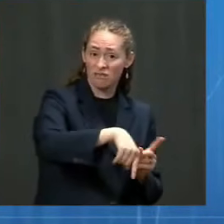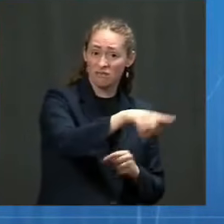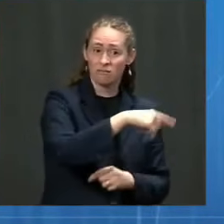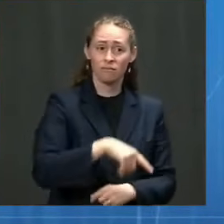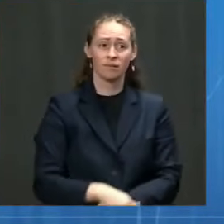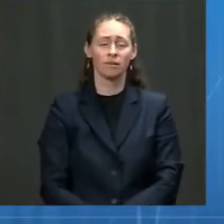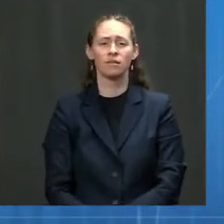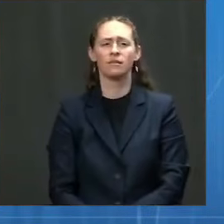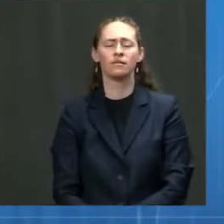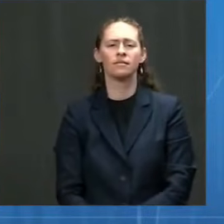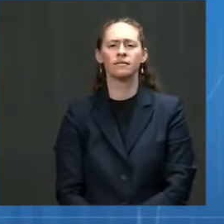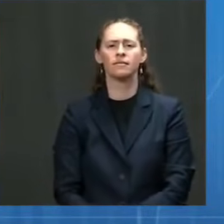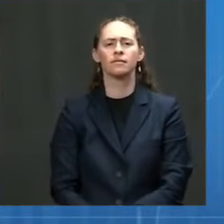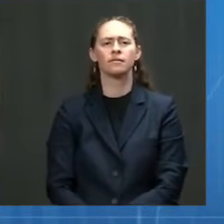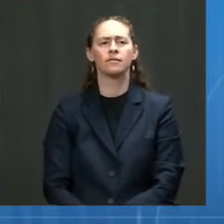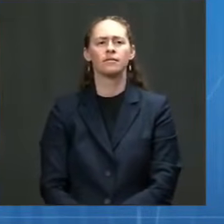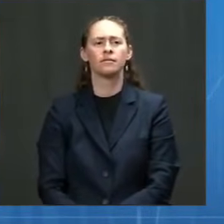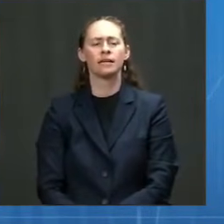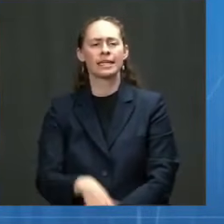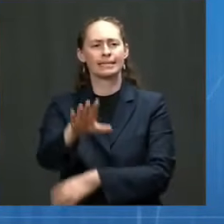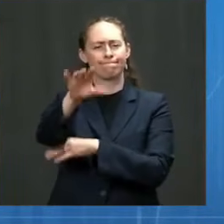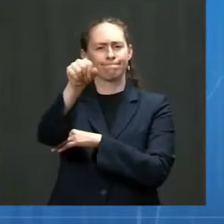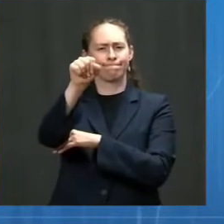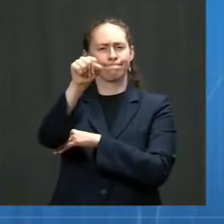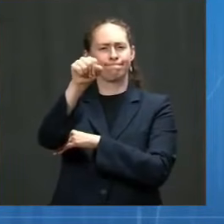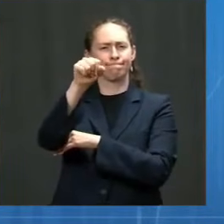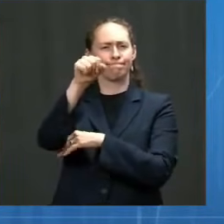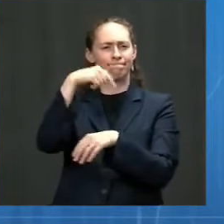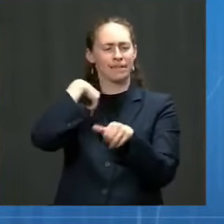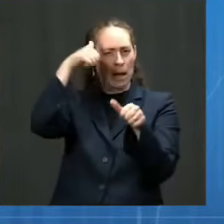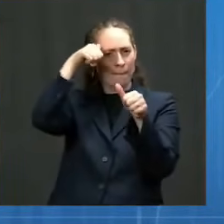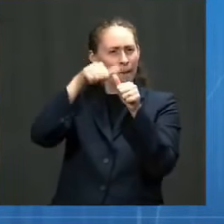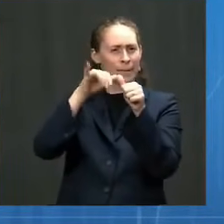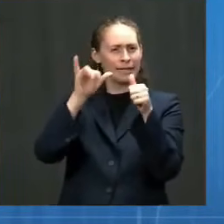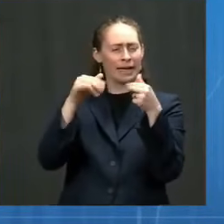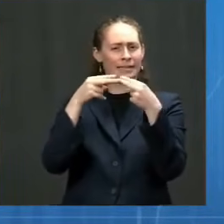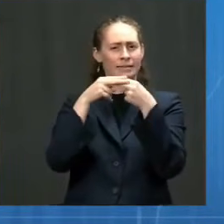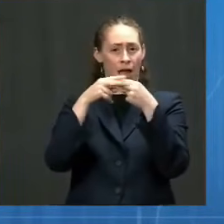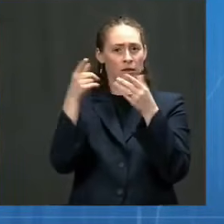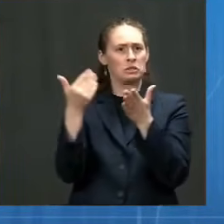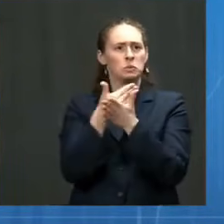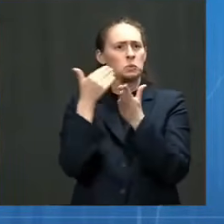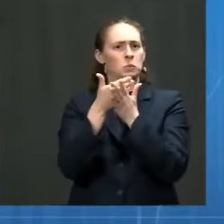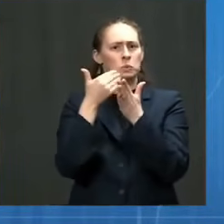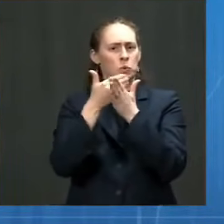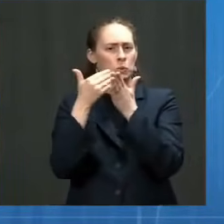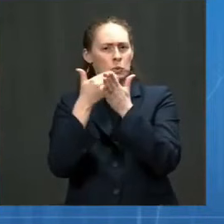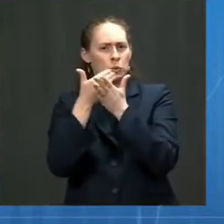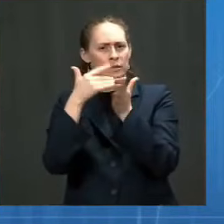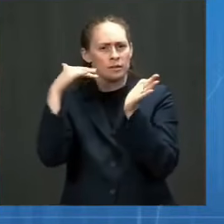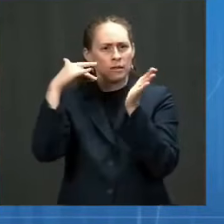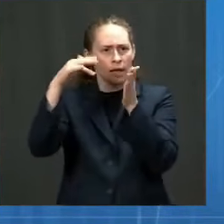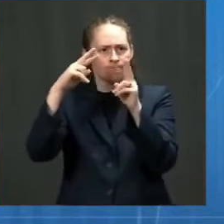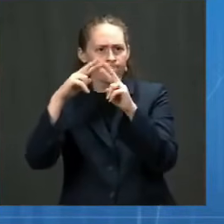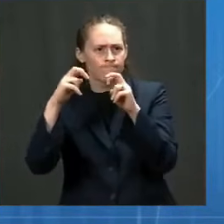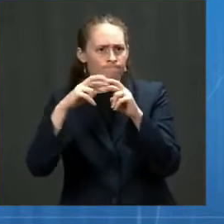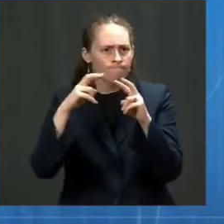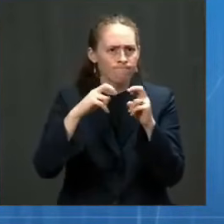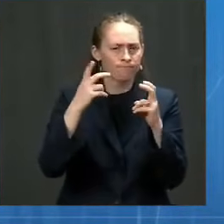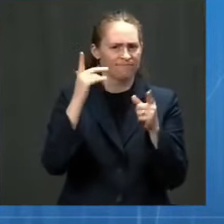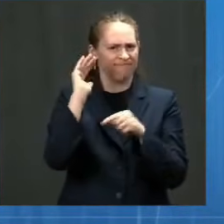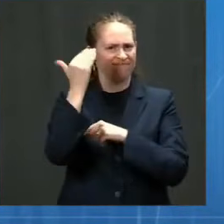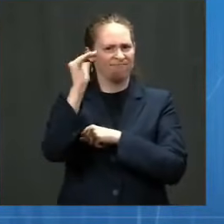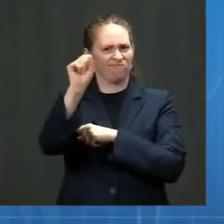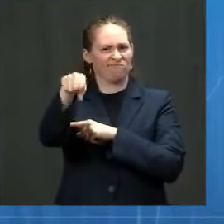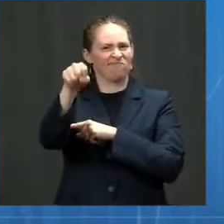in that slide deck, there were some early preliminary studies that suggest that Delta may potentially cause severe